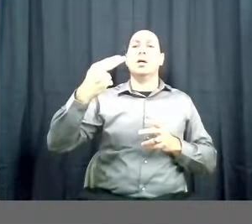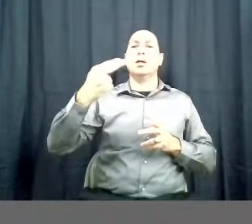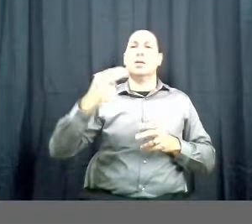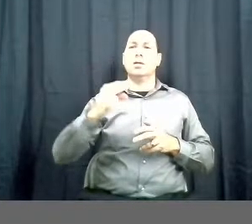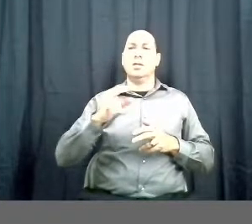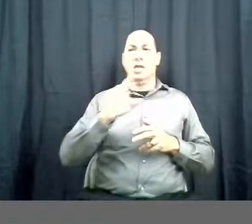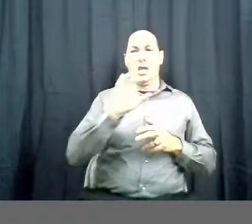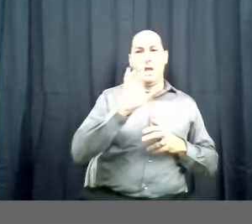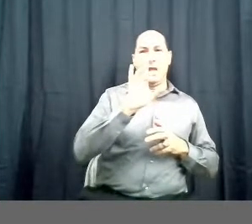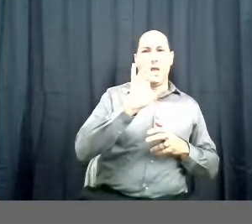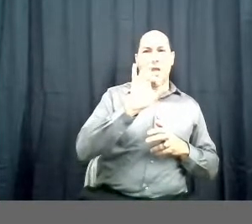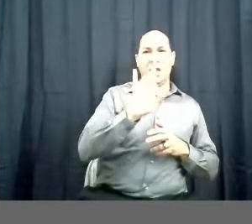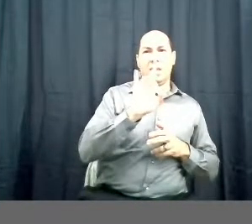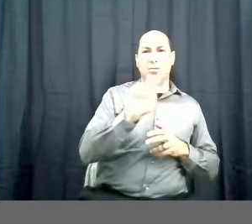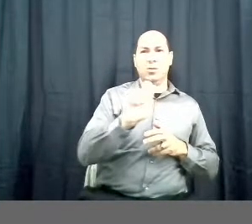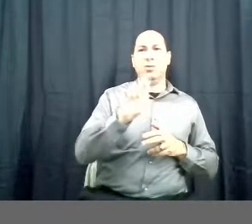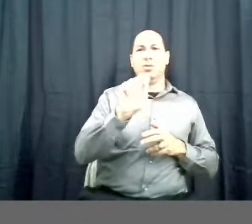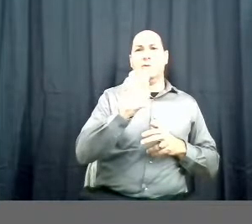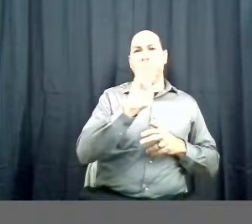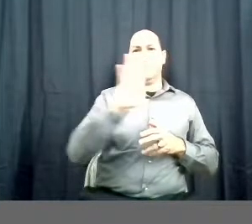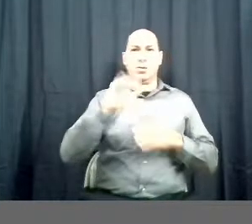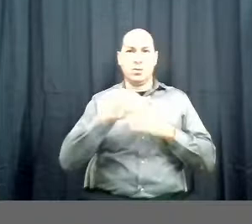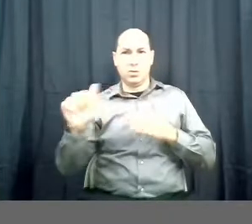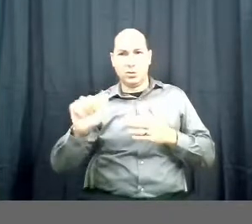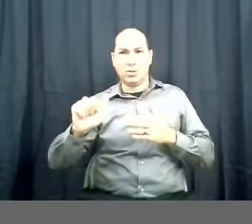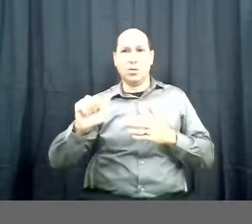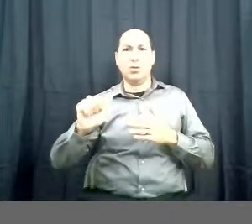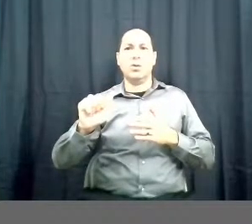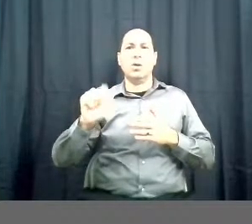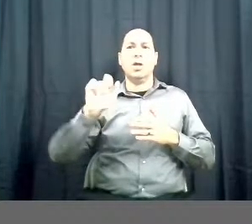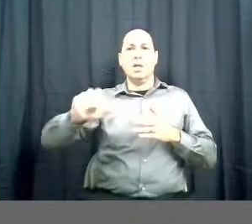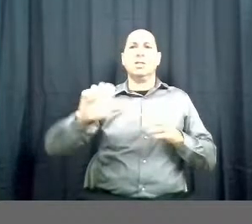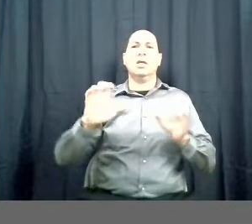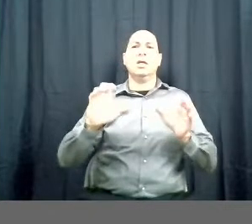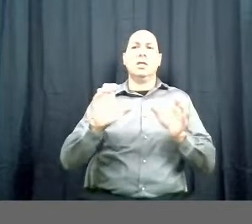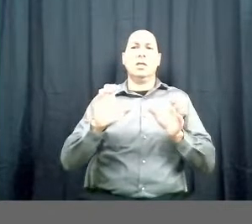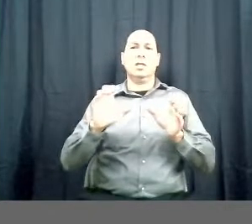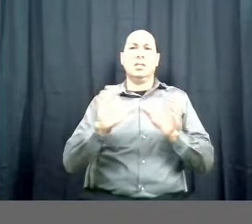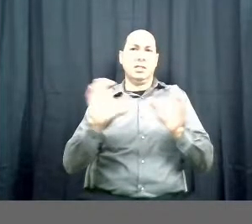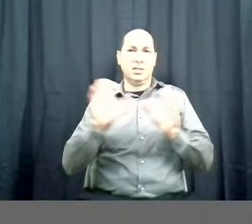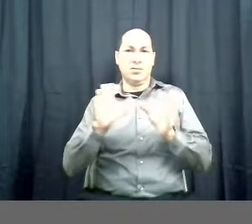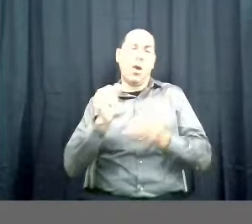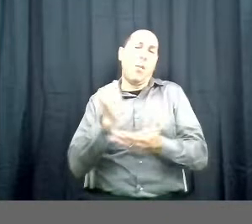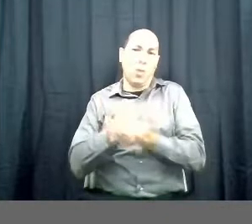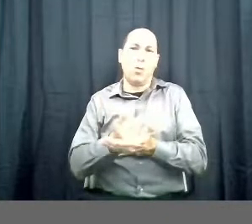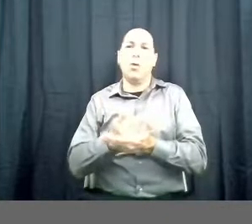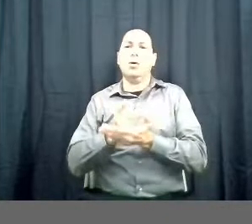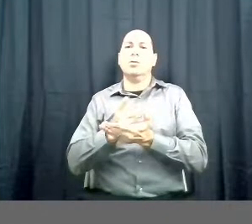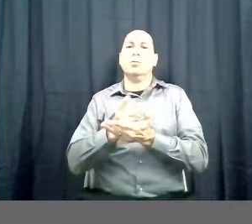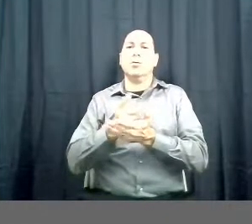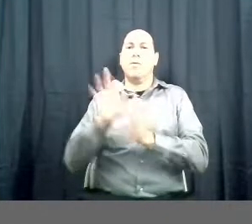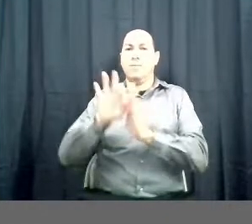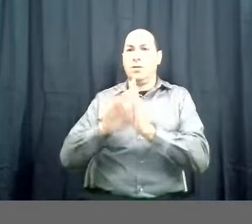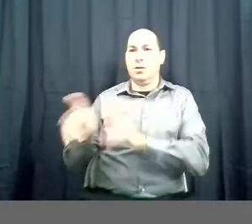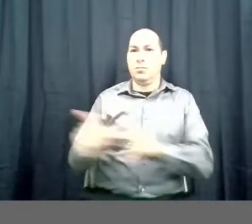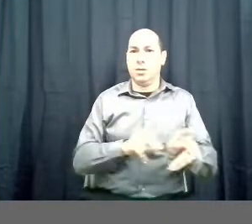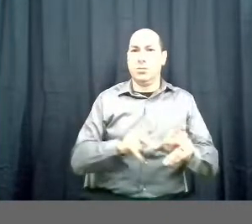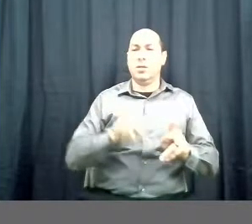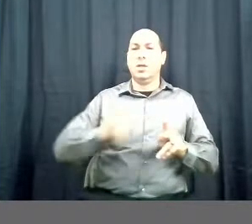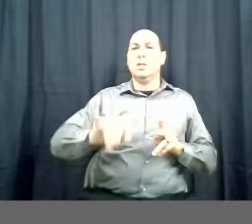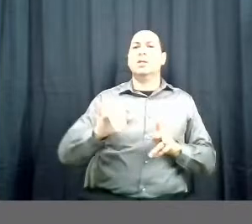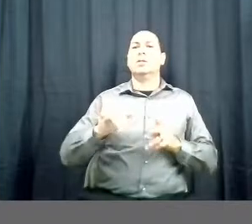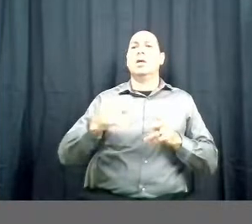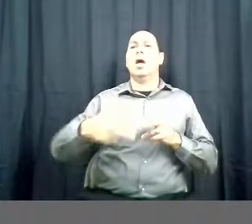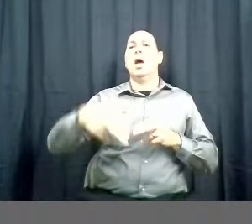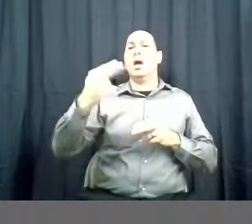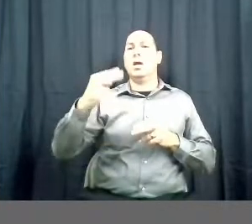$8.40 above the target implied in the certified fiscal plan. Back in August, the board agreed to a higher PMPM of